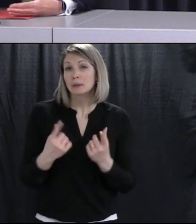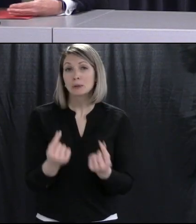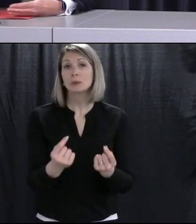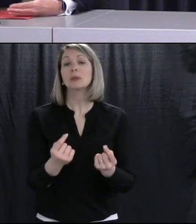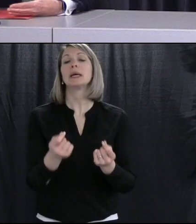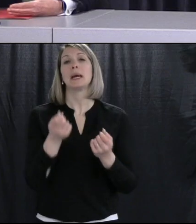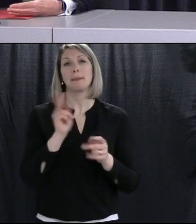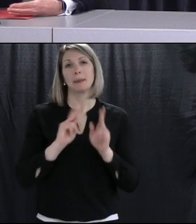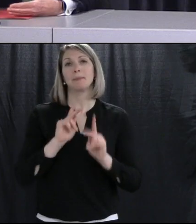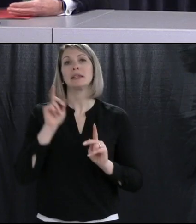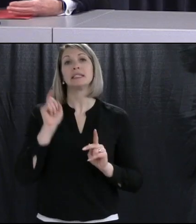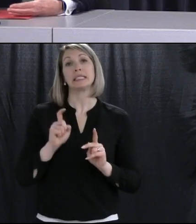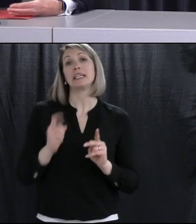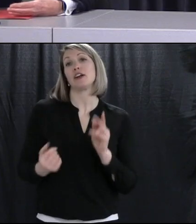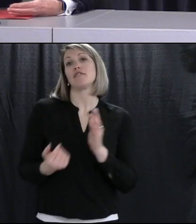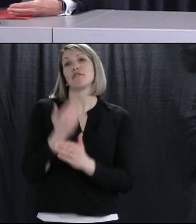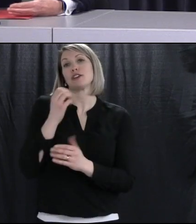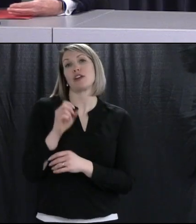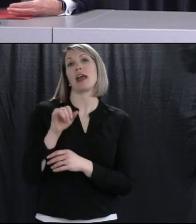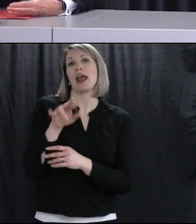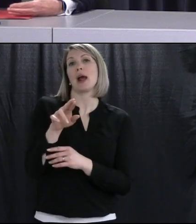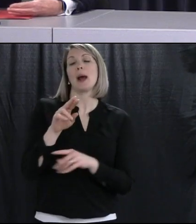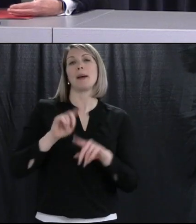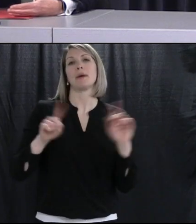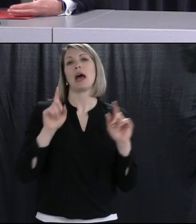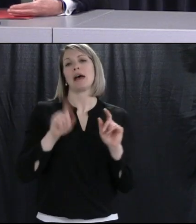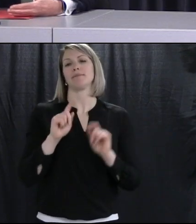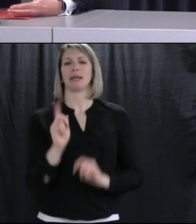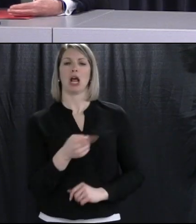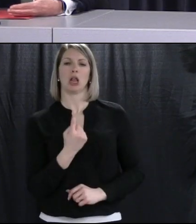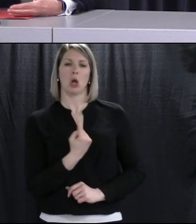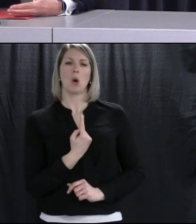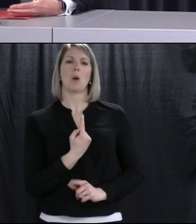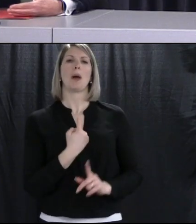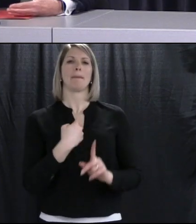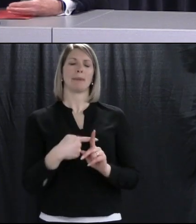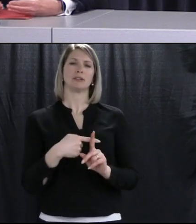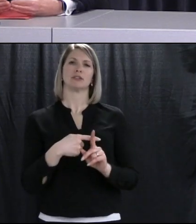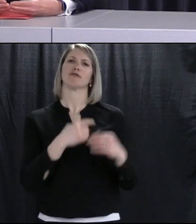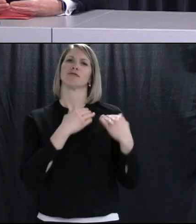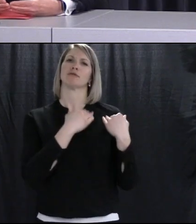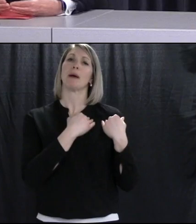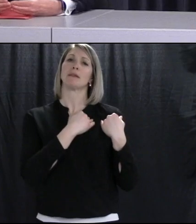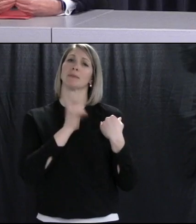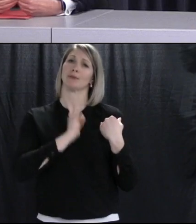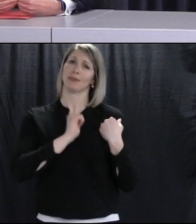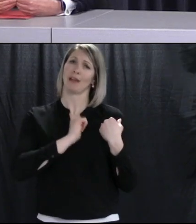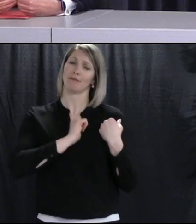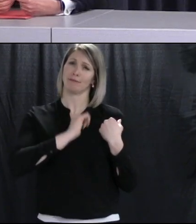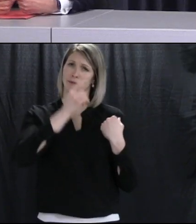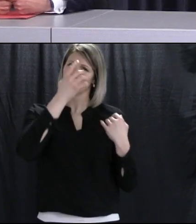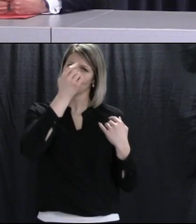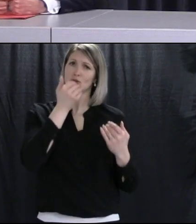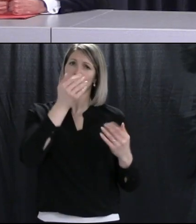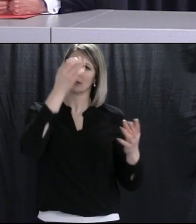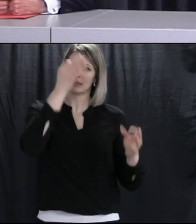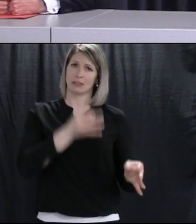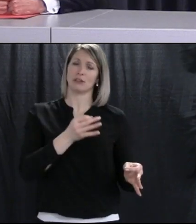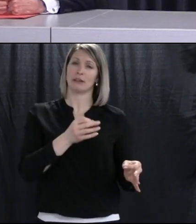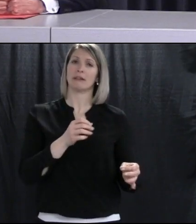do need access to fresh air, but you've got to do it by yourself and in a way that's socially responsible. And if you have symptoms, you shouldn't be out and